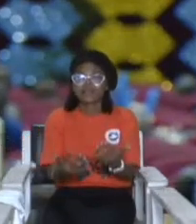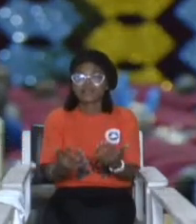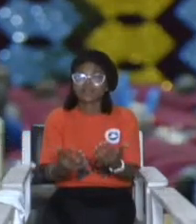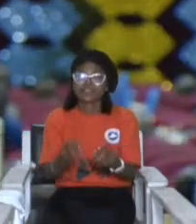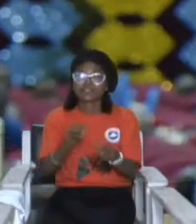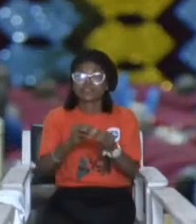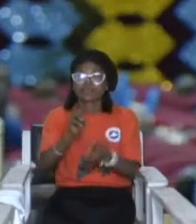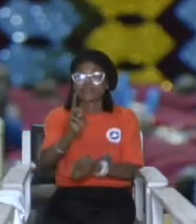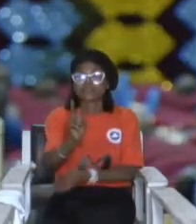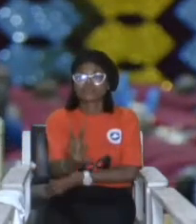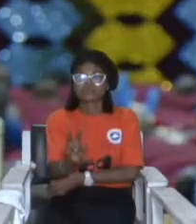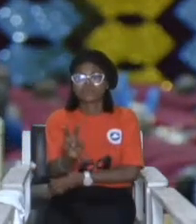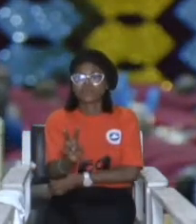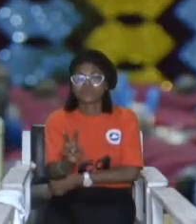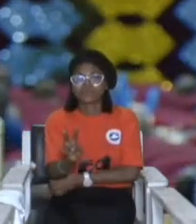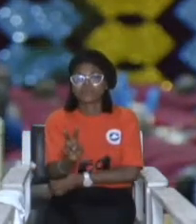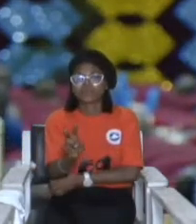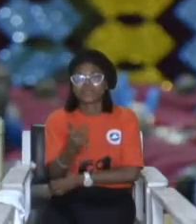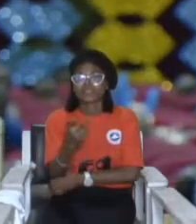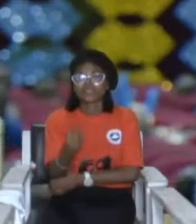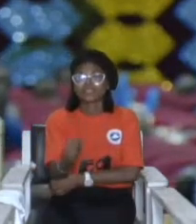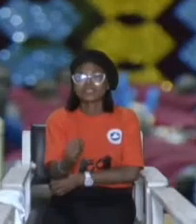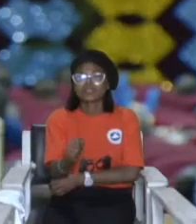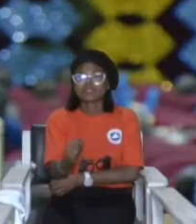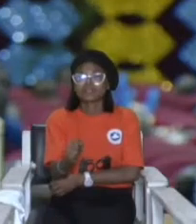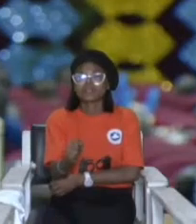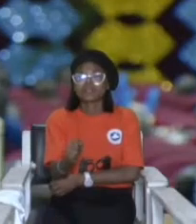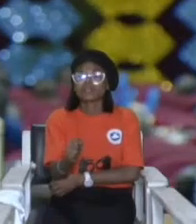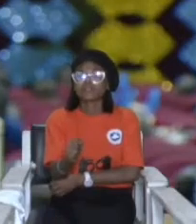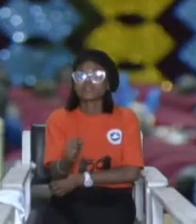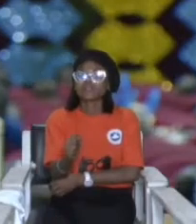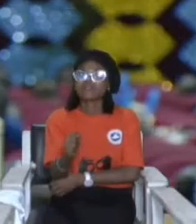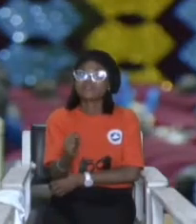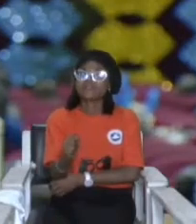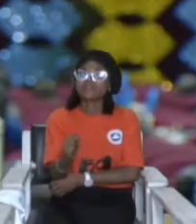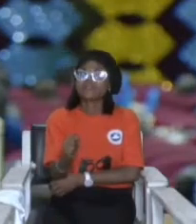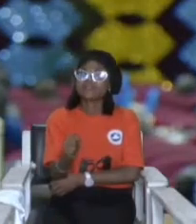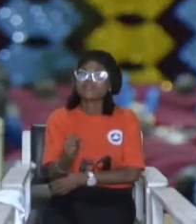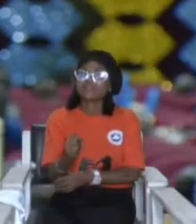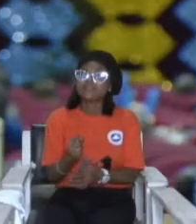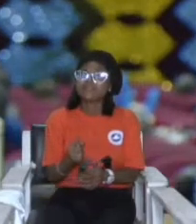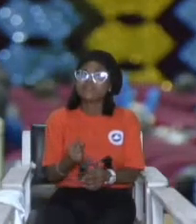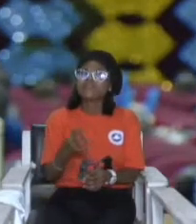number two. The stage of the rod for Moses.